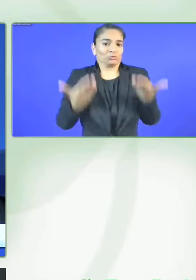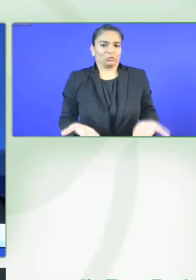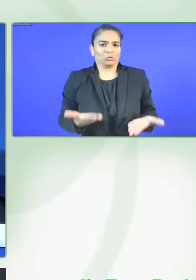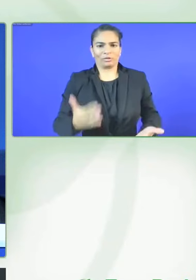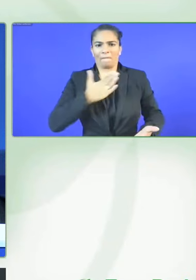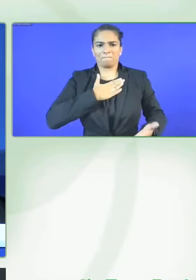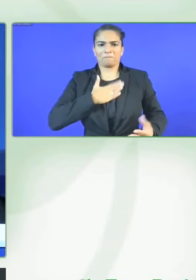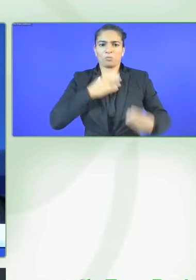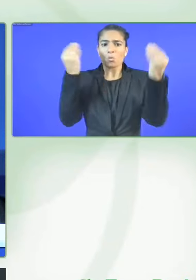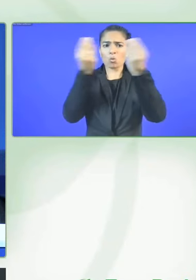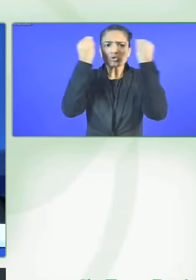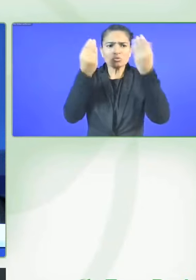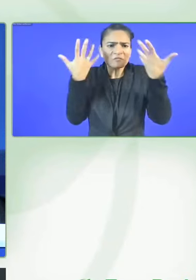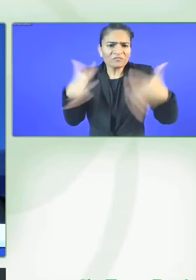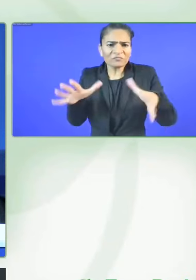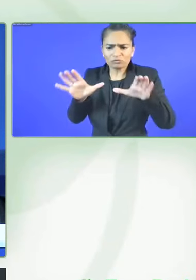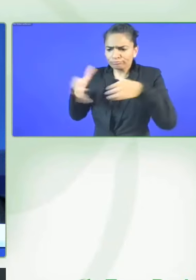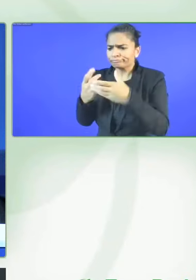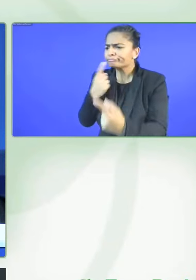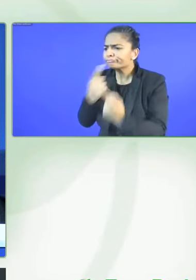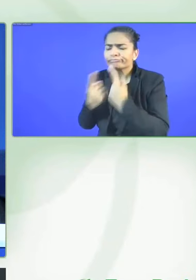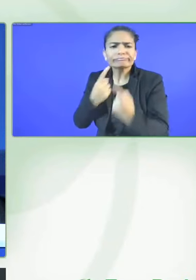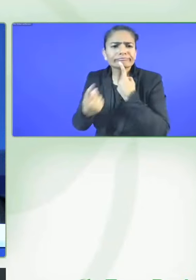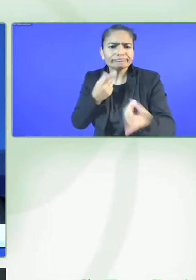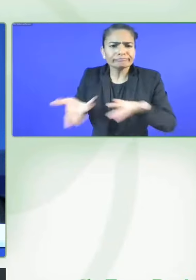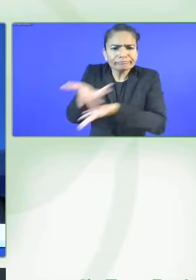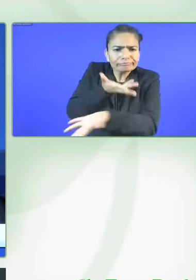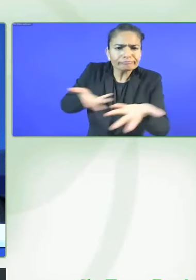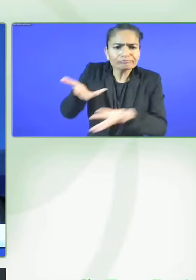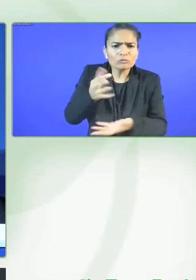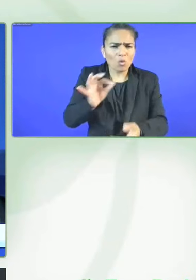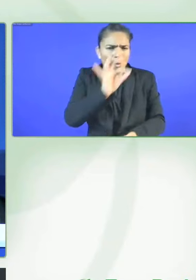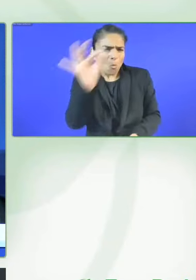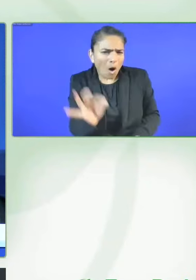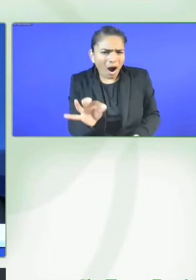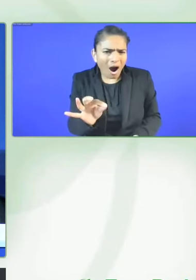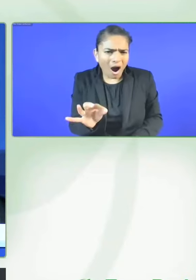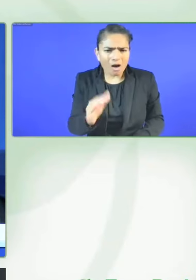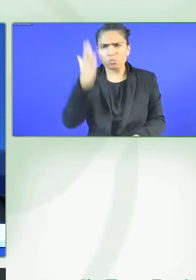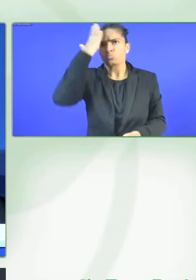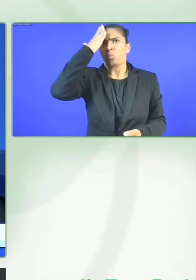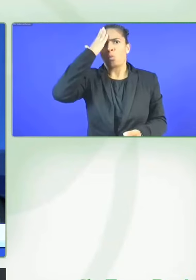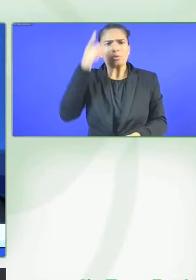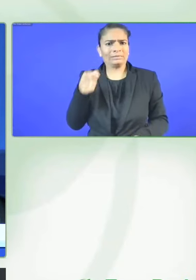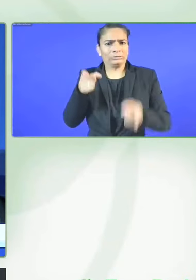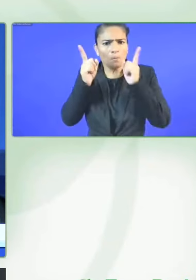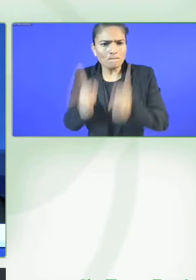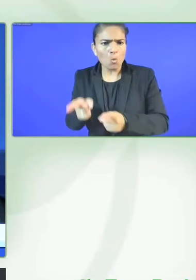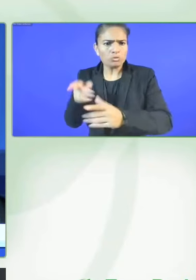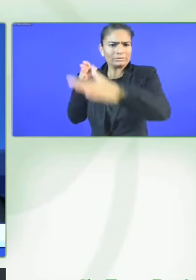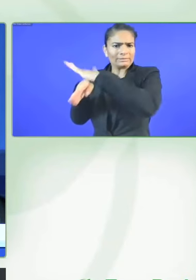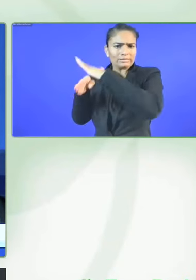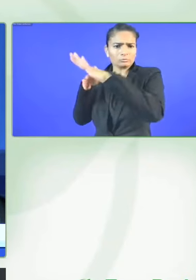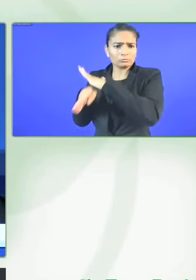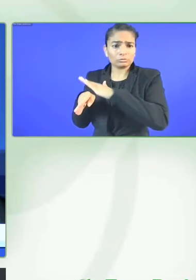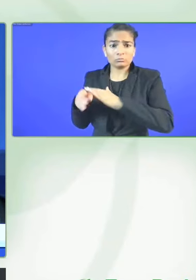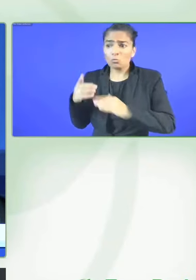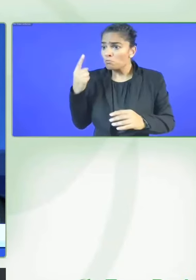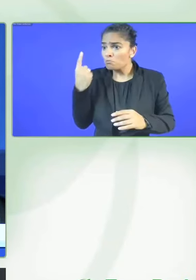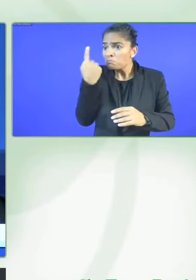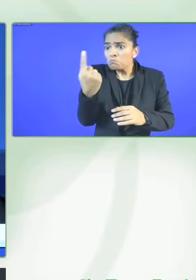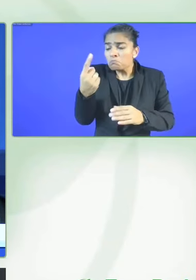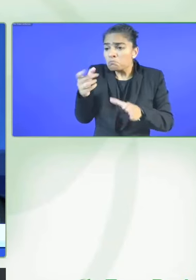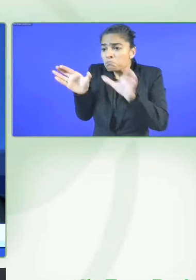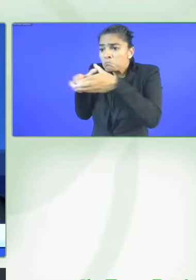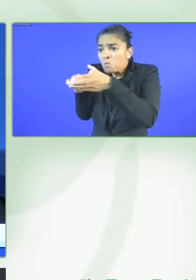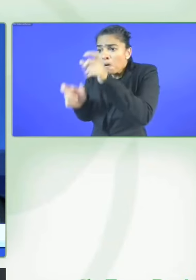benefits everyone. If you make a building with steps, some people are excluded. If you build a building with them, everyone is going. So my final